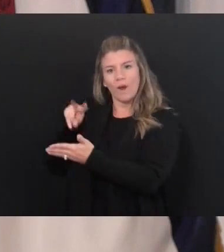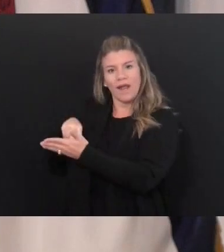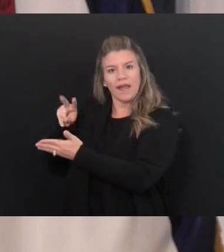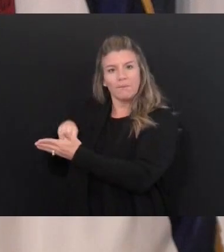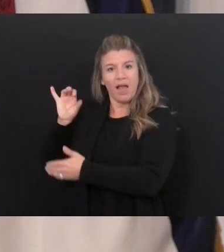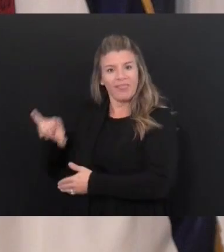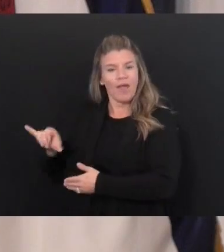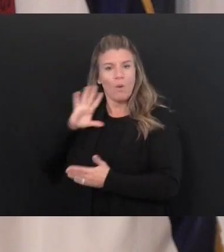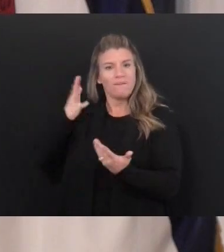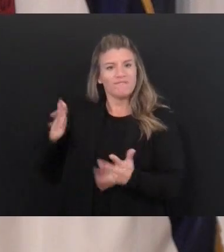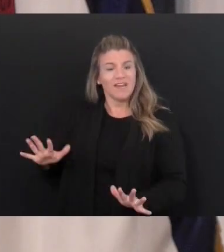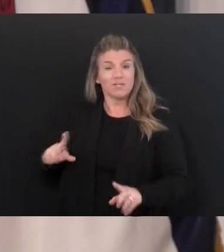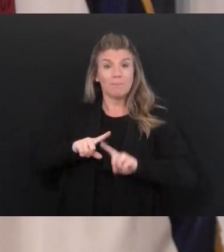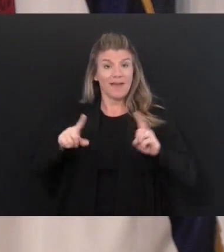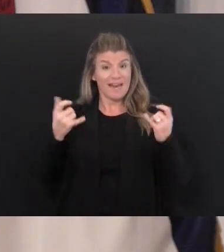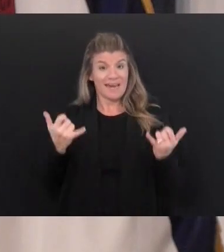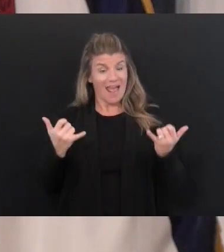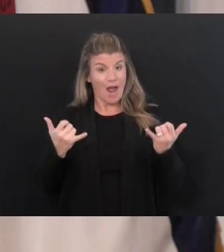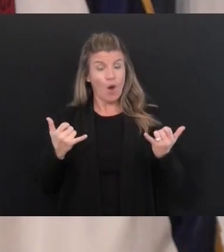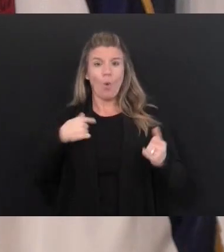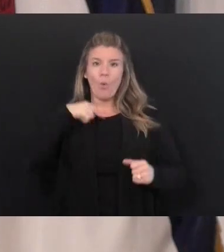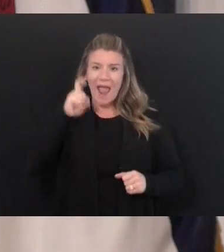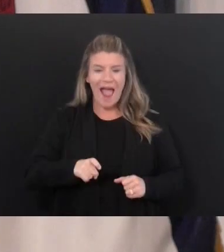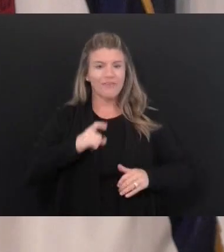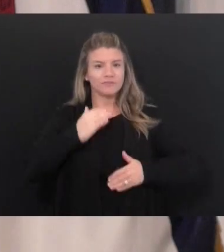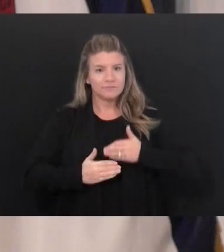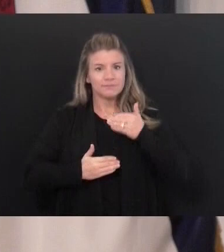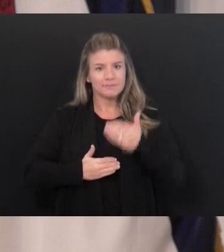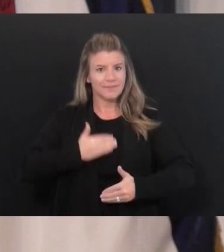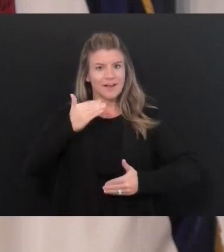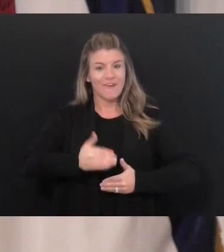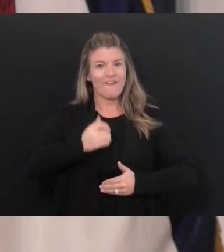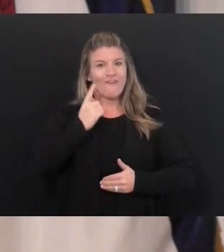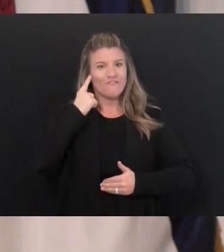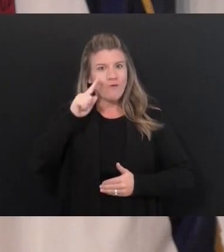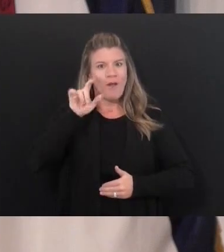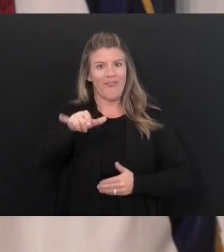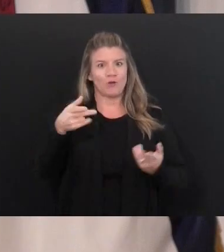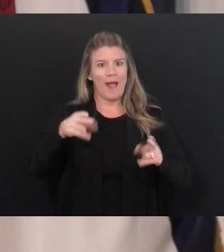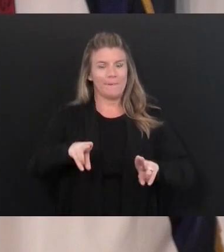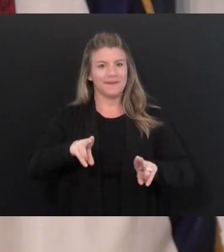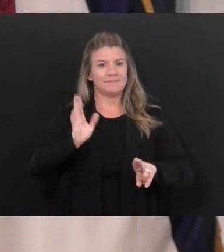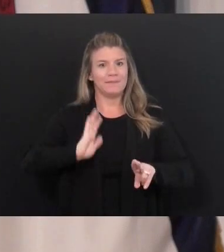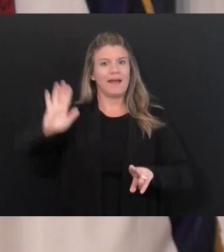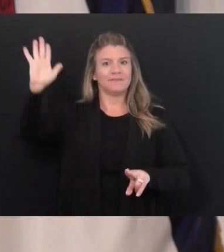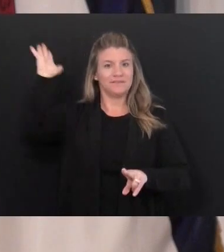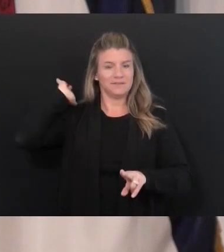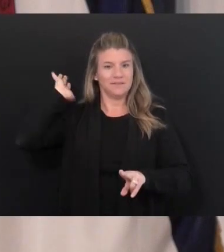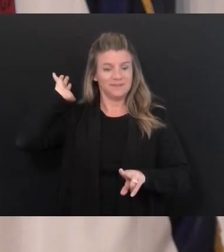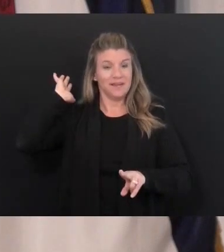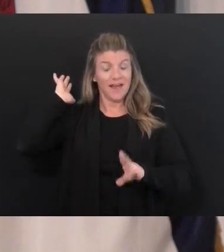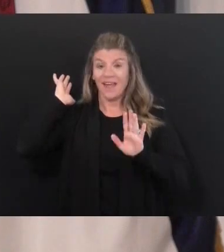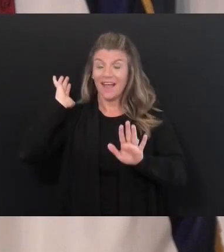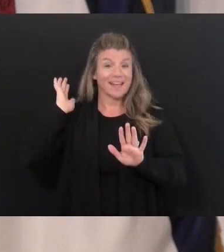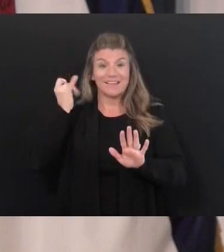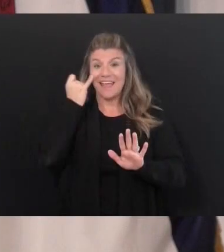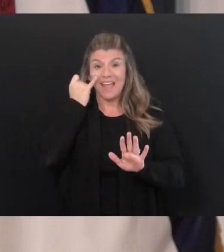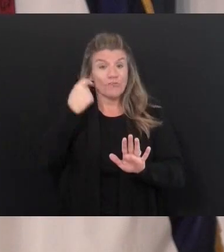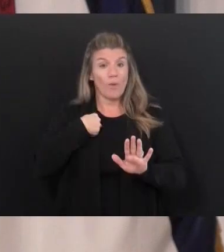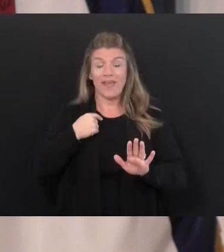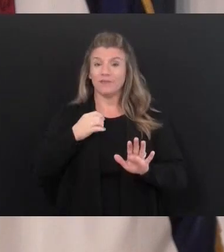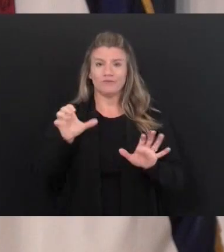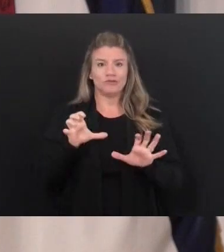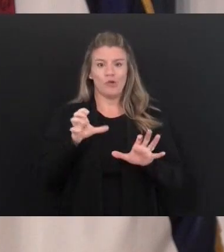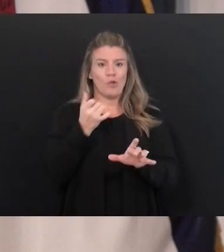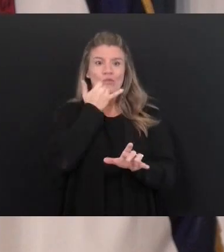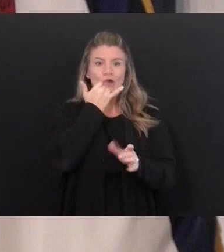got to give it the chance to be gone, because if we don't, along with it being gone, are going to be gone a lot of